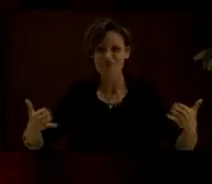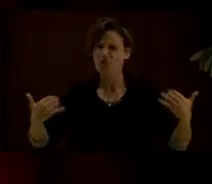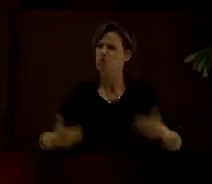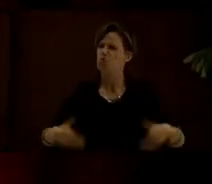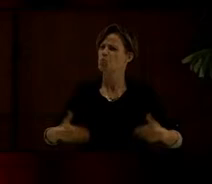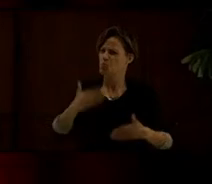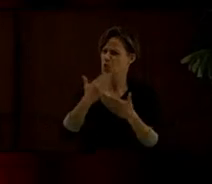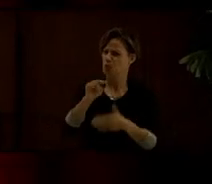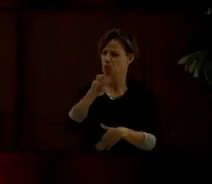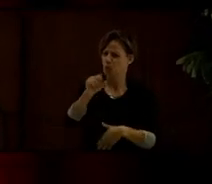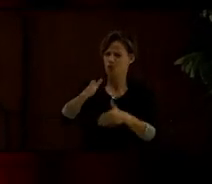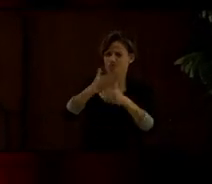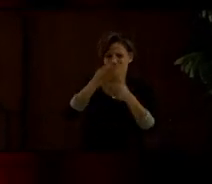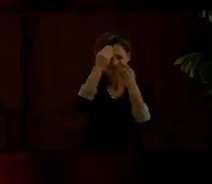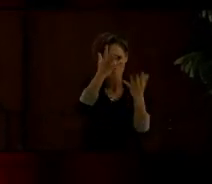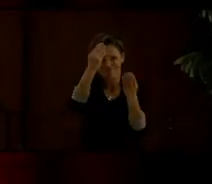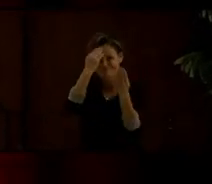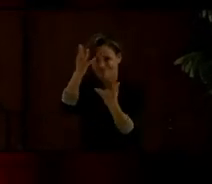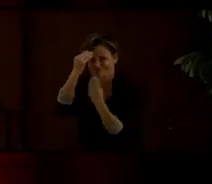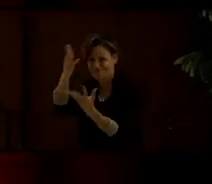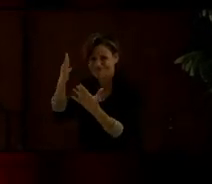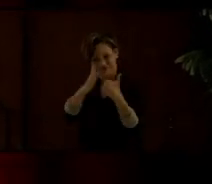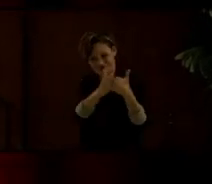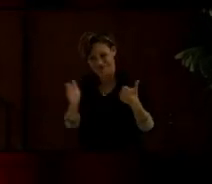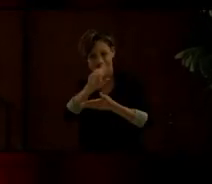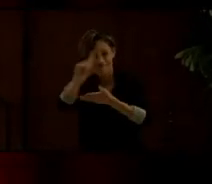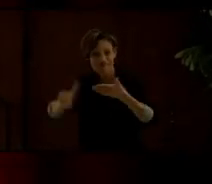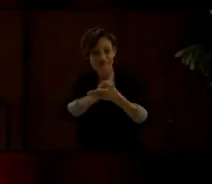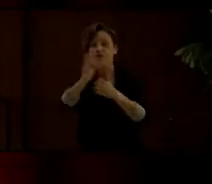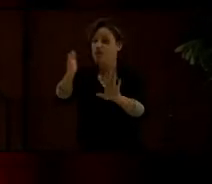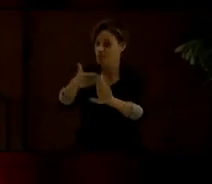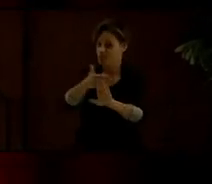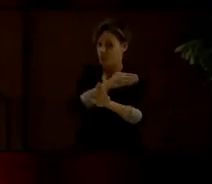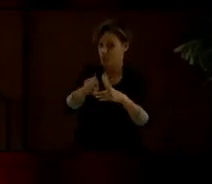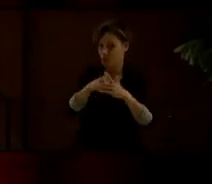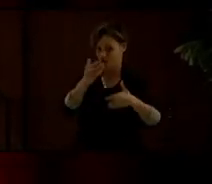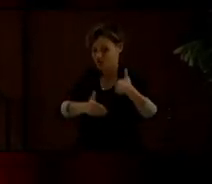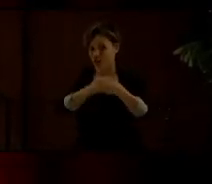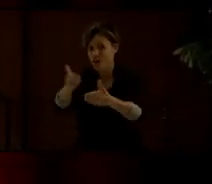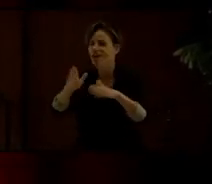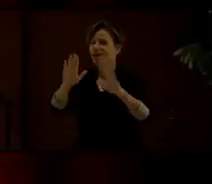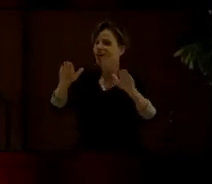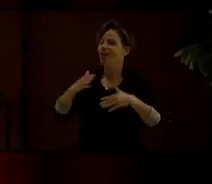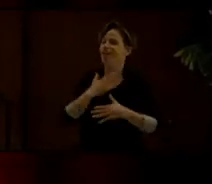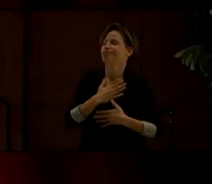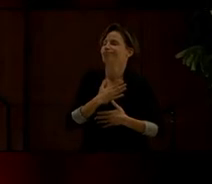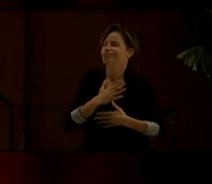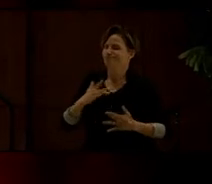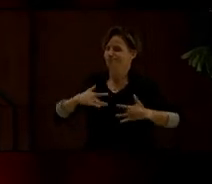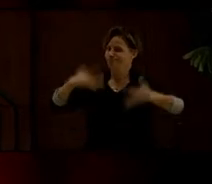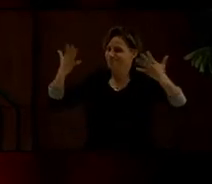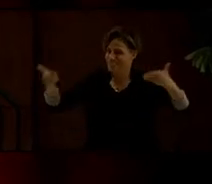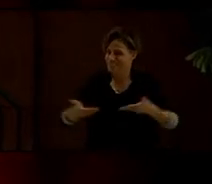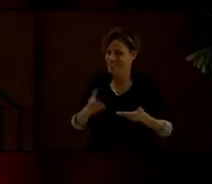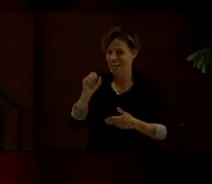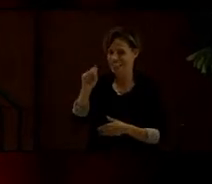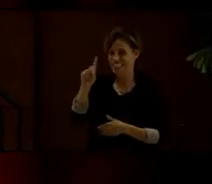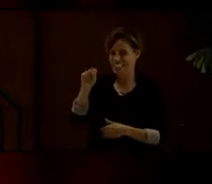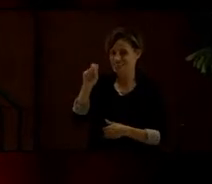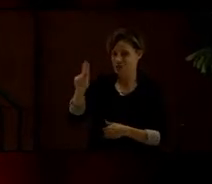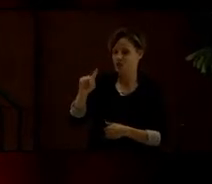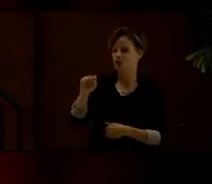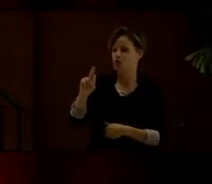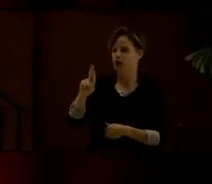news to share throughout the next hour. But first, before we can get started, it is my pleasure to introduce SDSU's